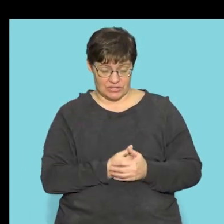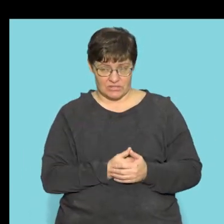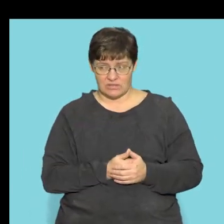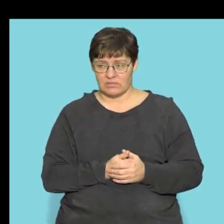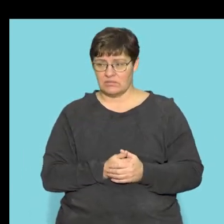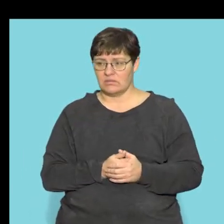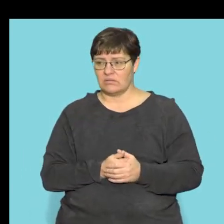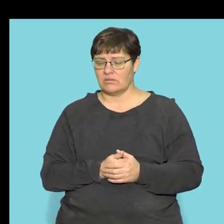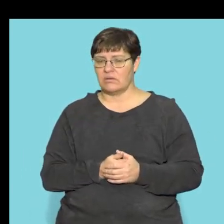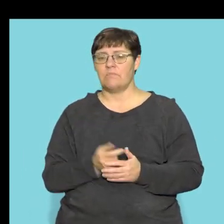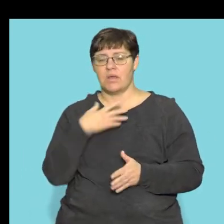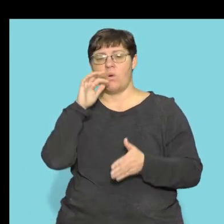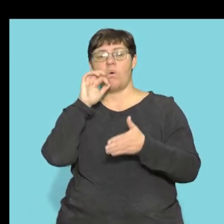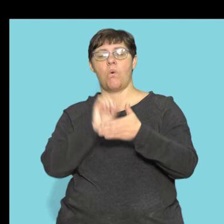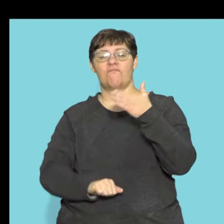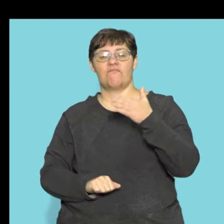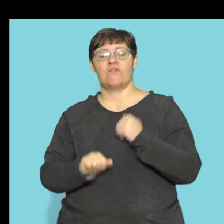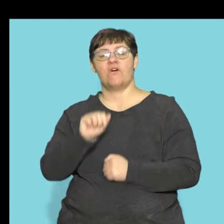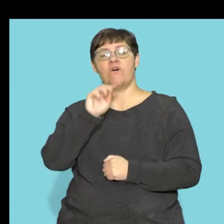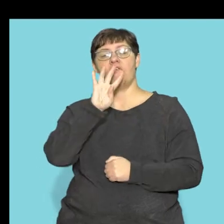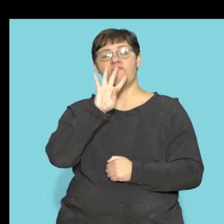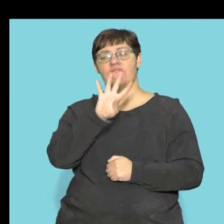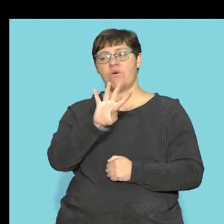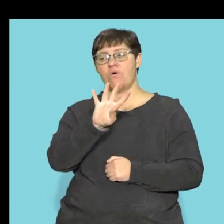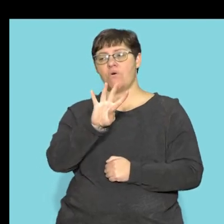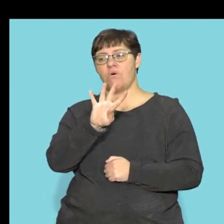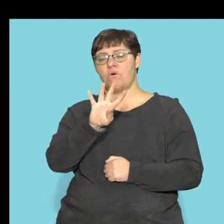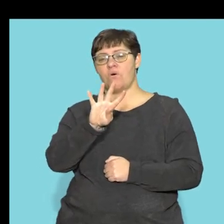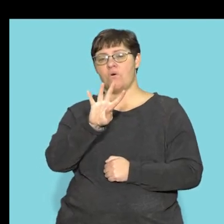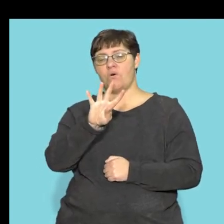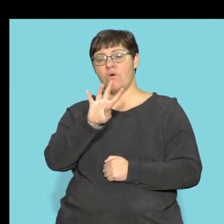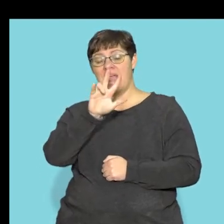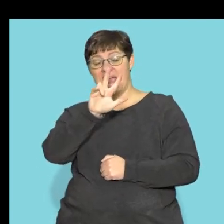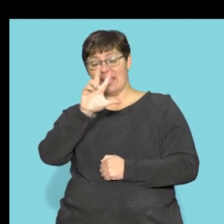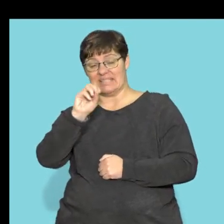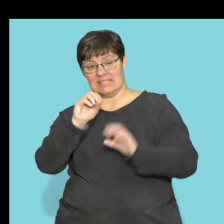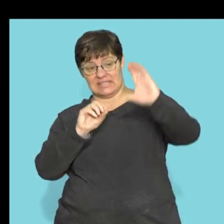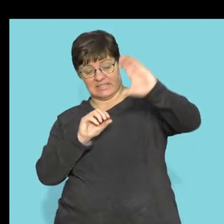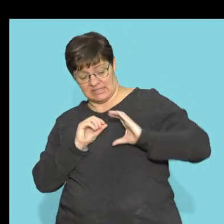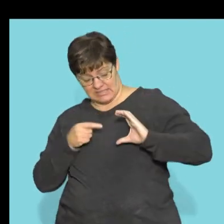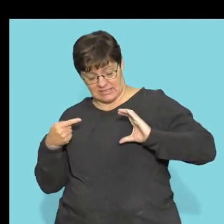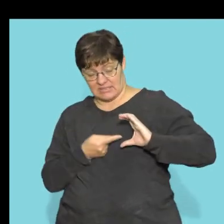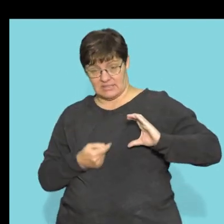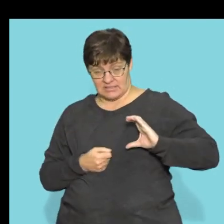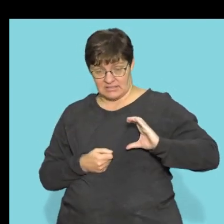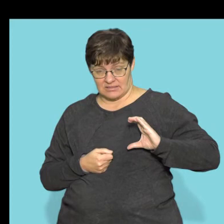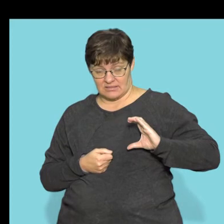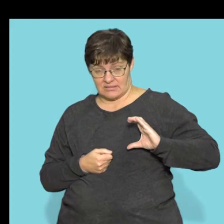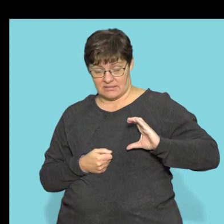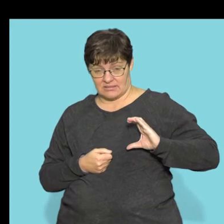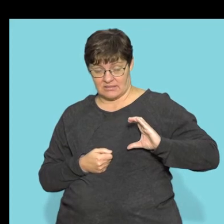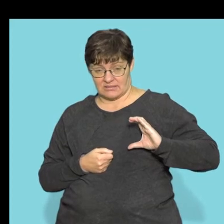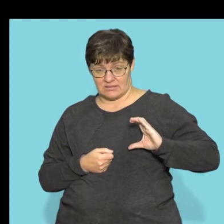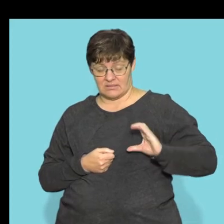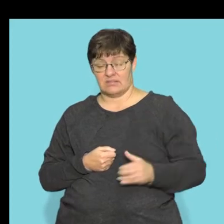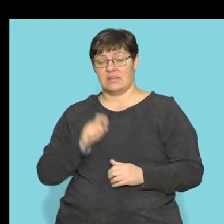right? Now, I need to just subtract the 400 and the amount that I initially borrowed from the bank, which